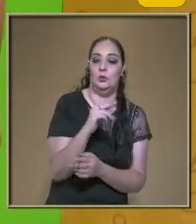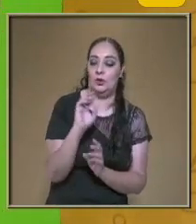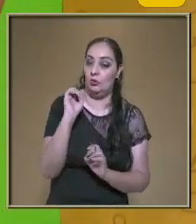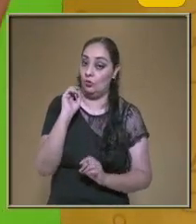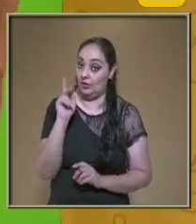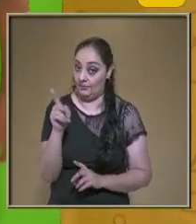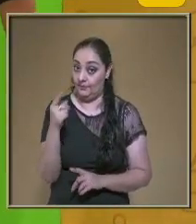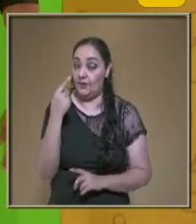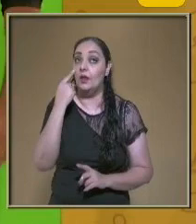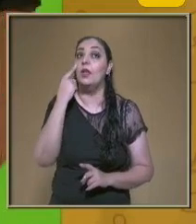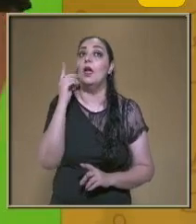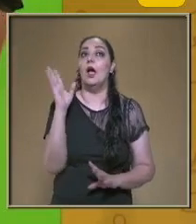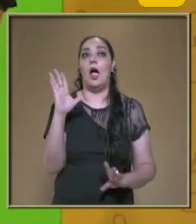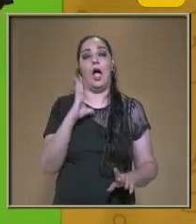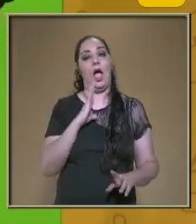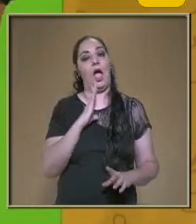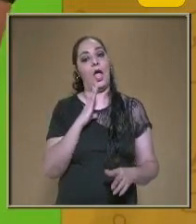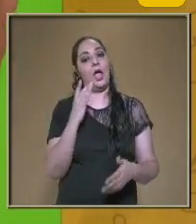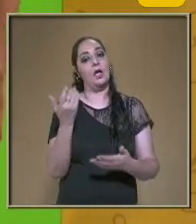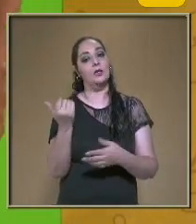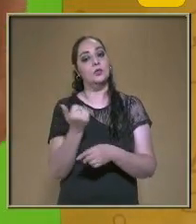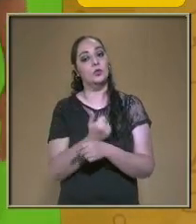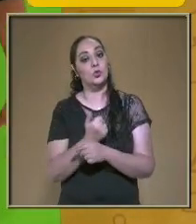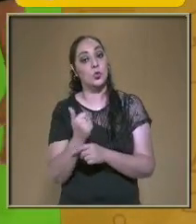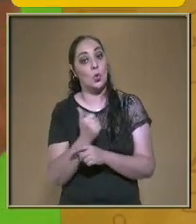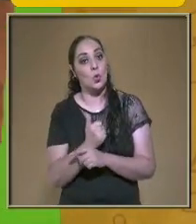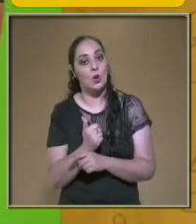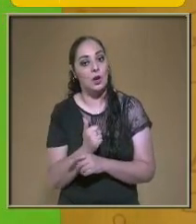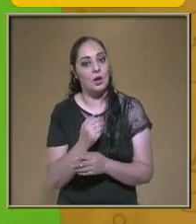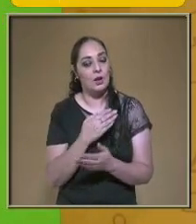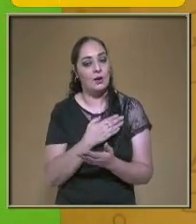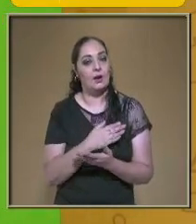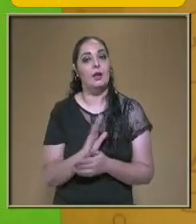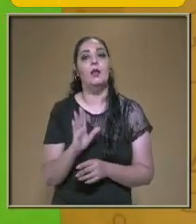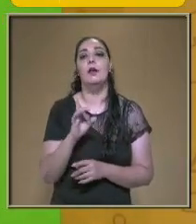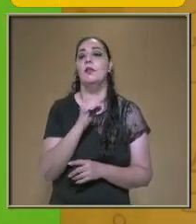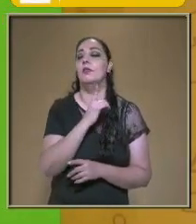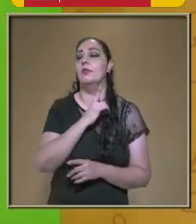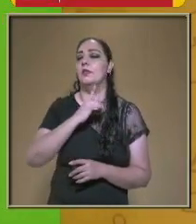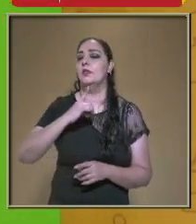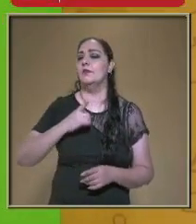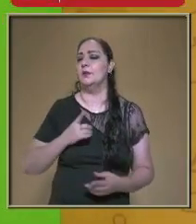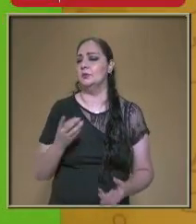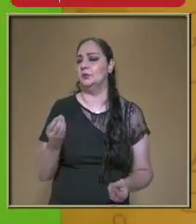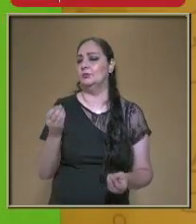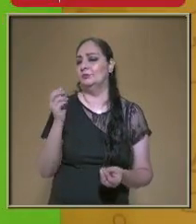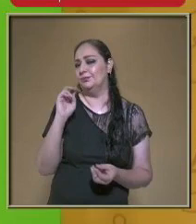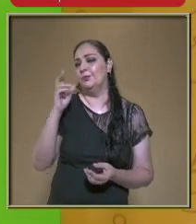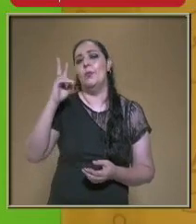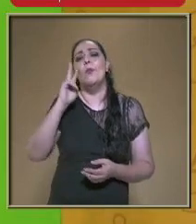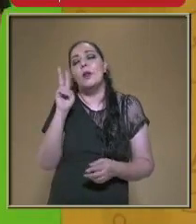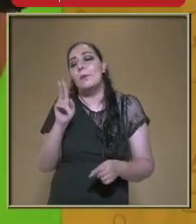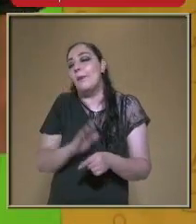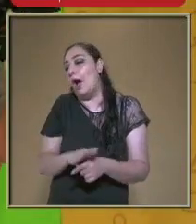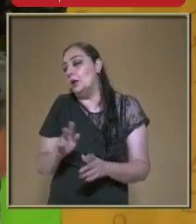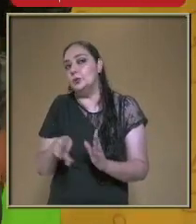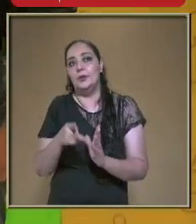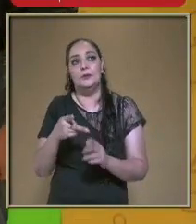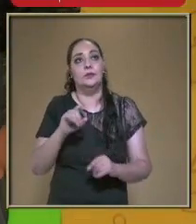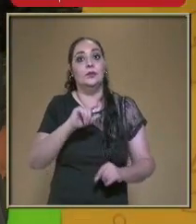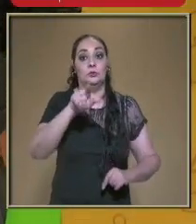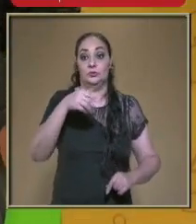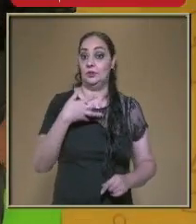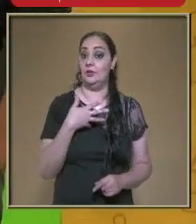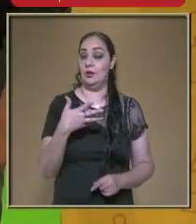So these are yellow, these are going to be in blue, okay? Most of the cases. Then we got this, pay attention,